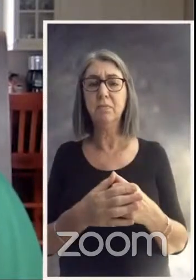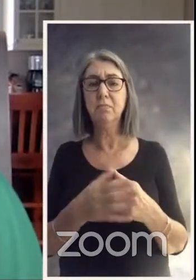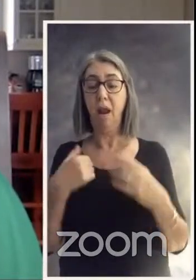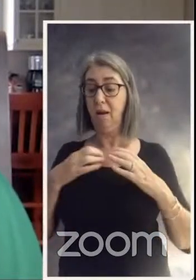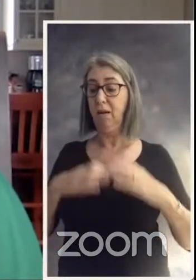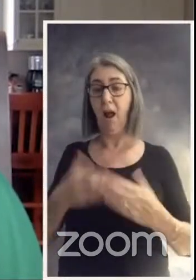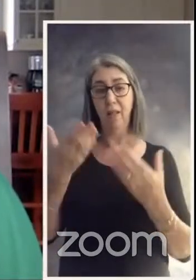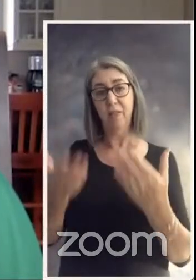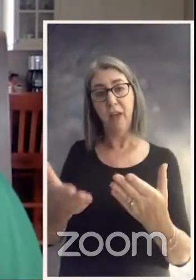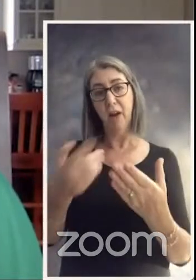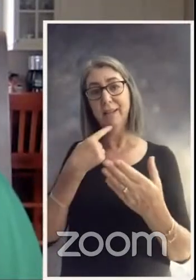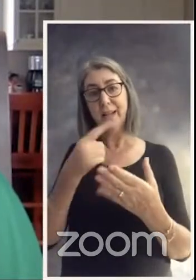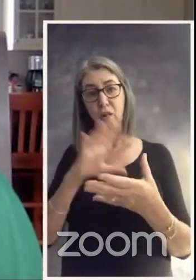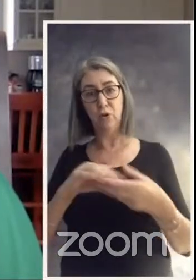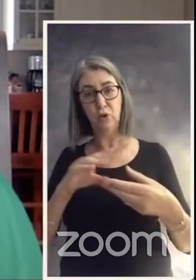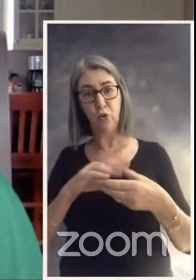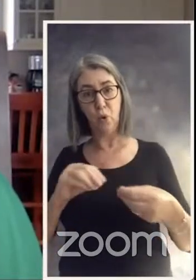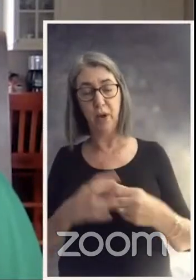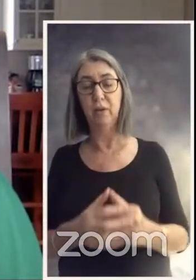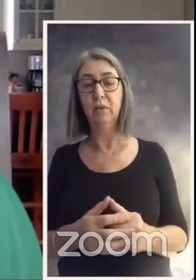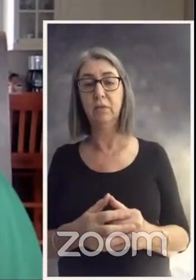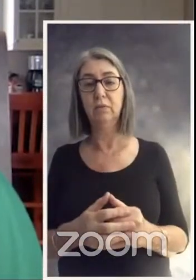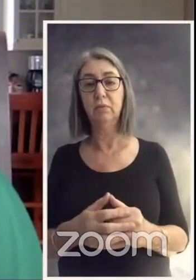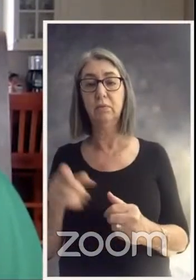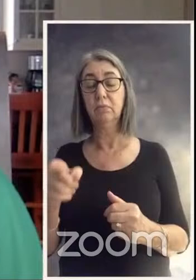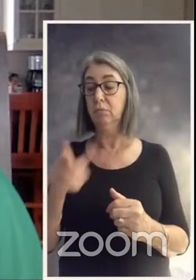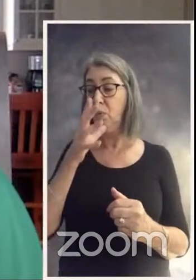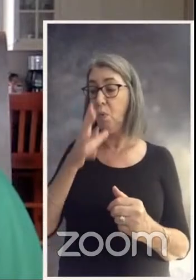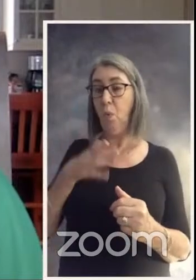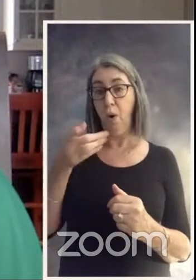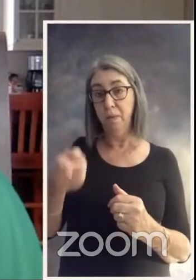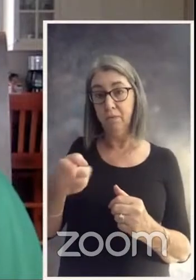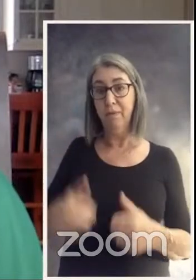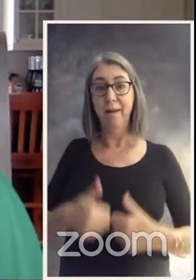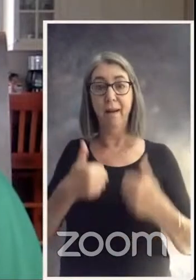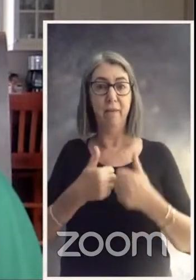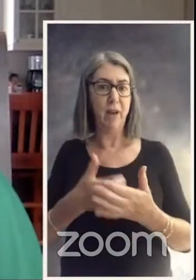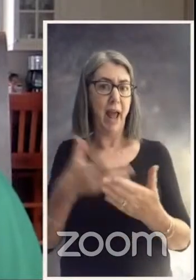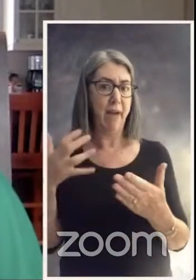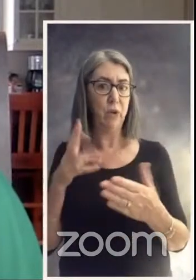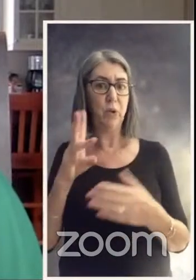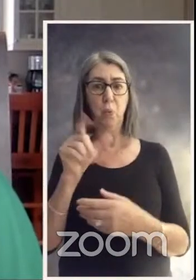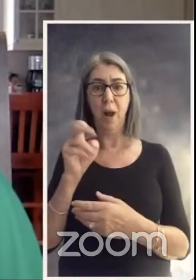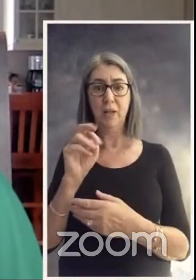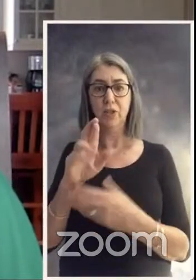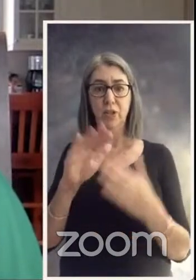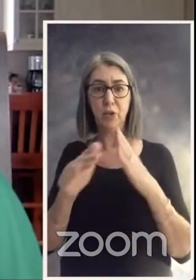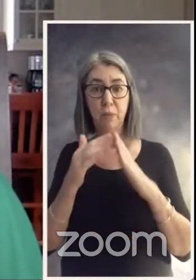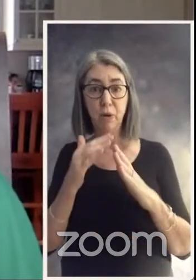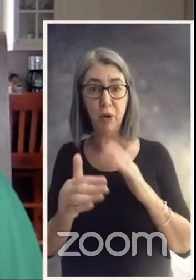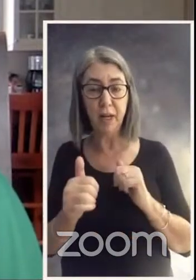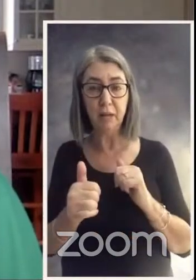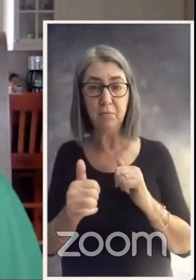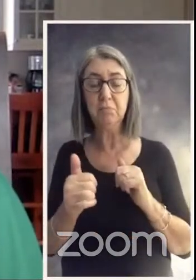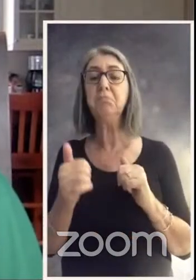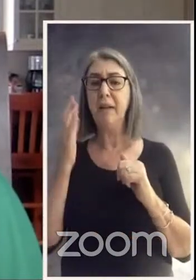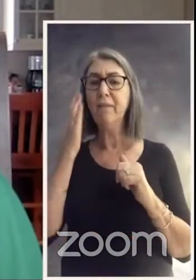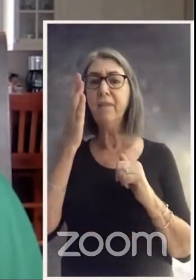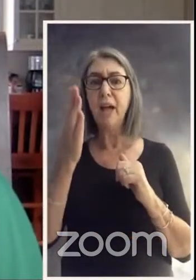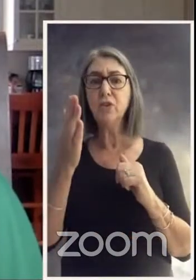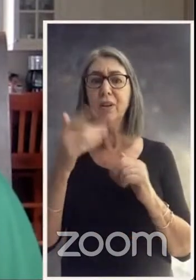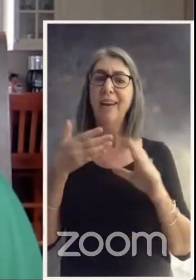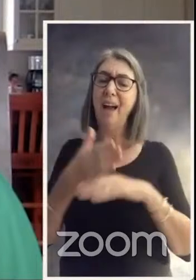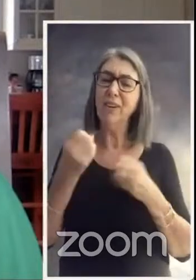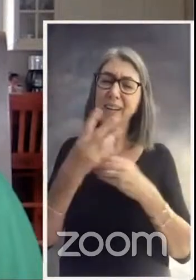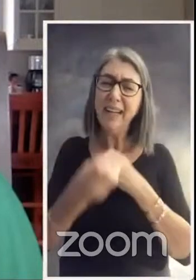and a client was there to tell her story. The woman lived in an affluent Westchester community, and